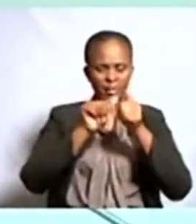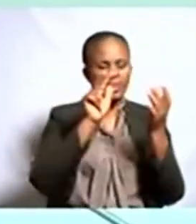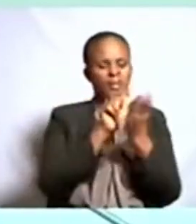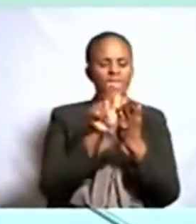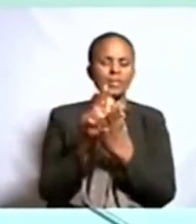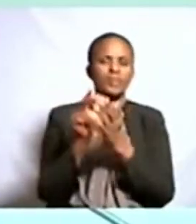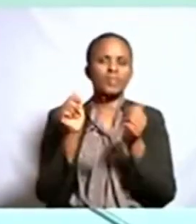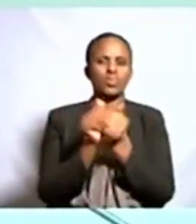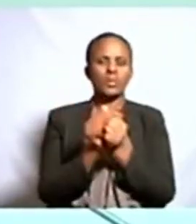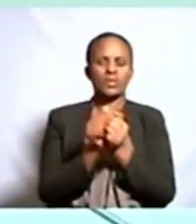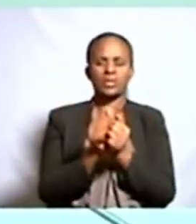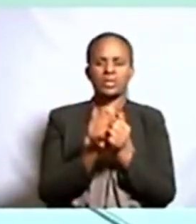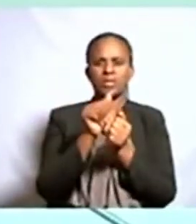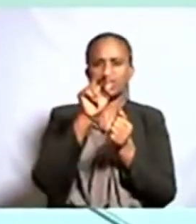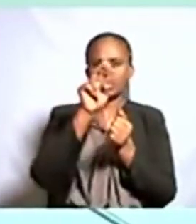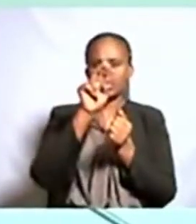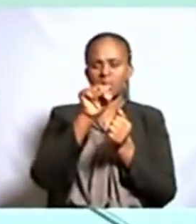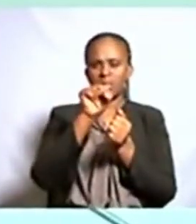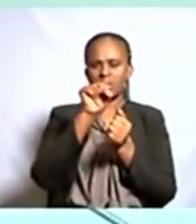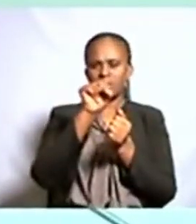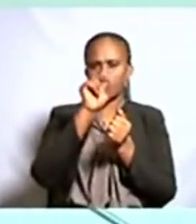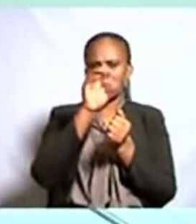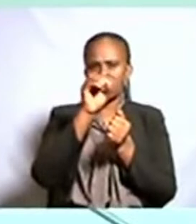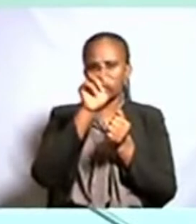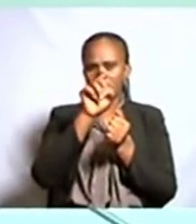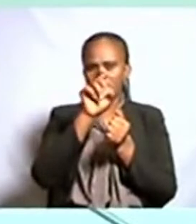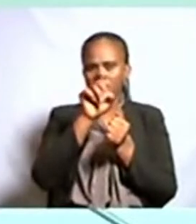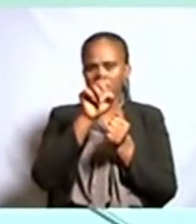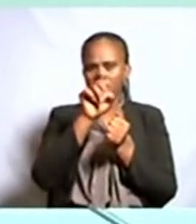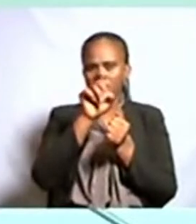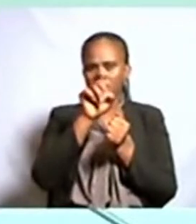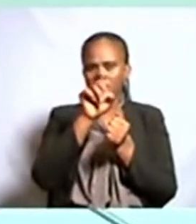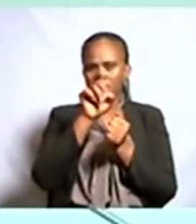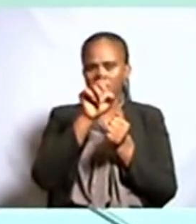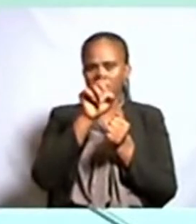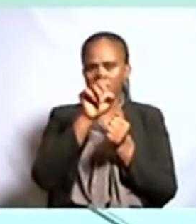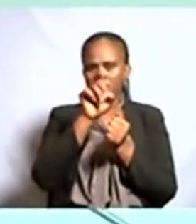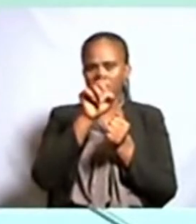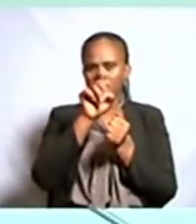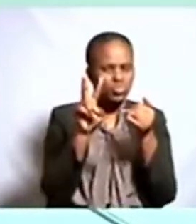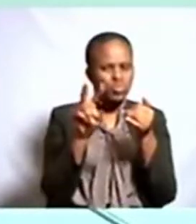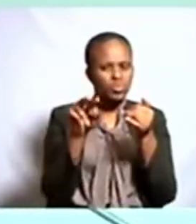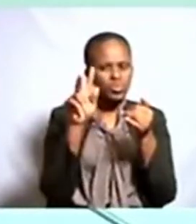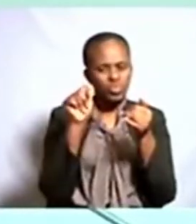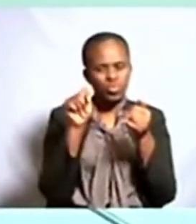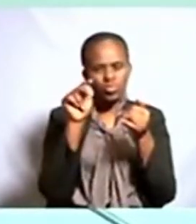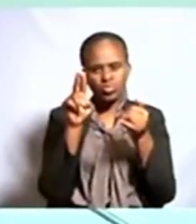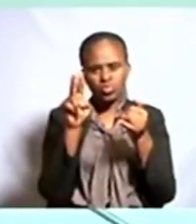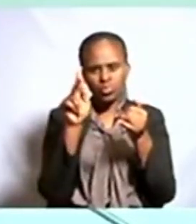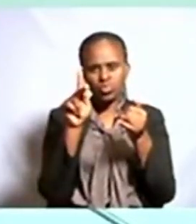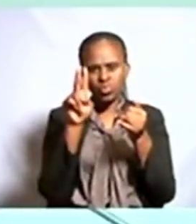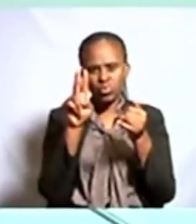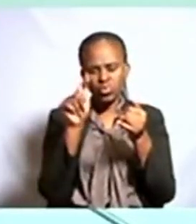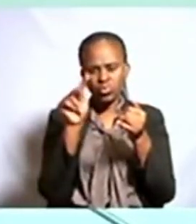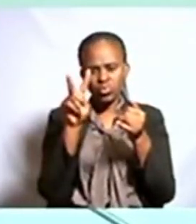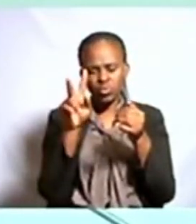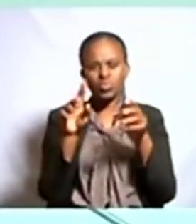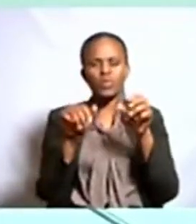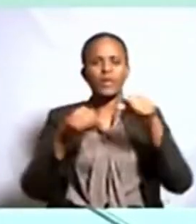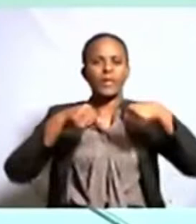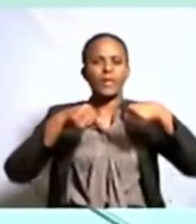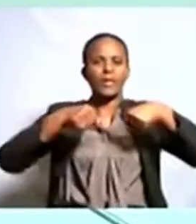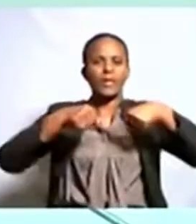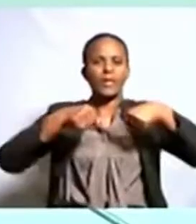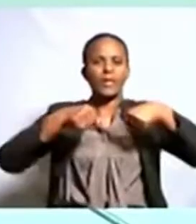contract with Knox Marketing Solutions Limited for supply and delivery of 2 Tuku motor vans at a contract sum of